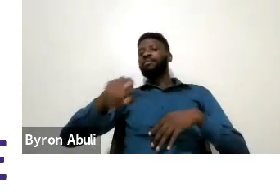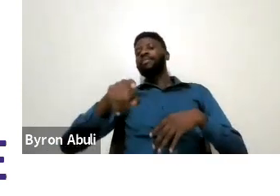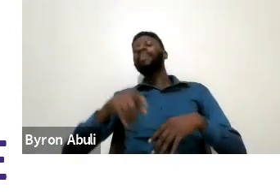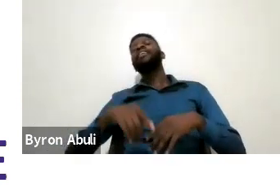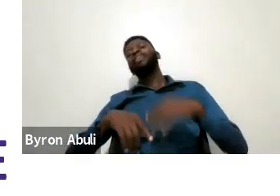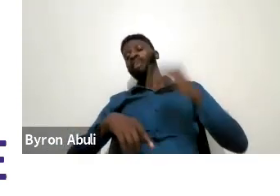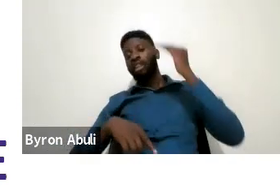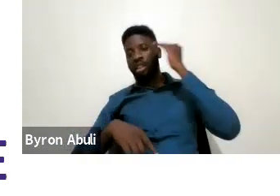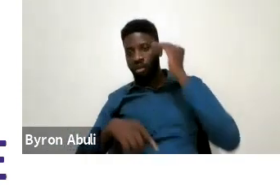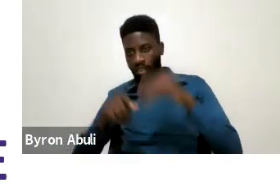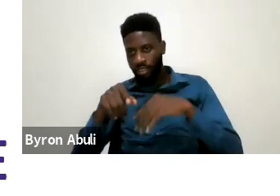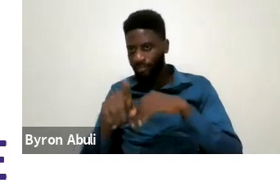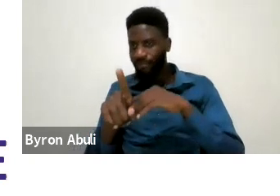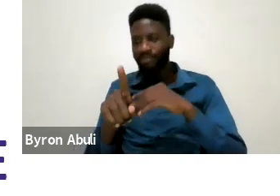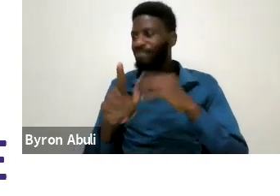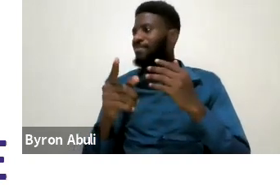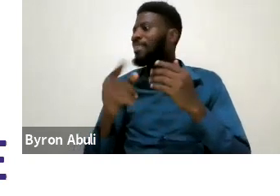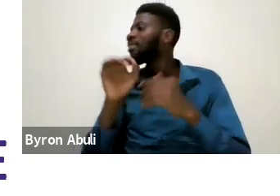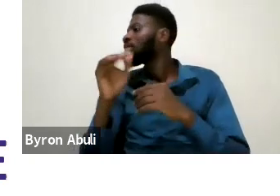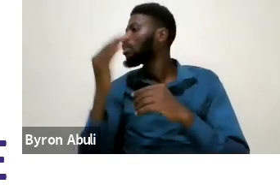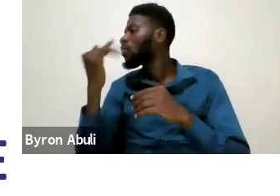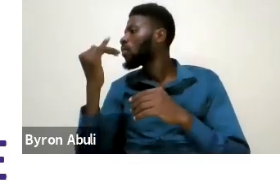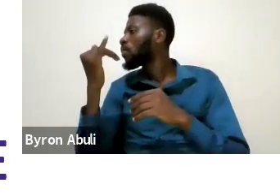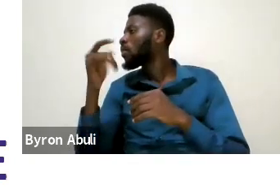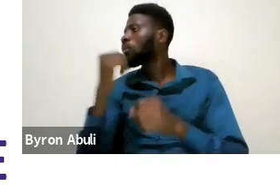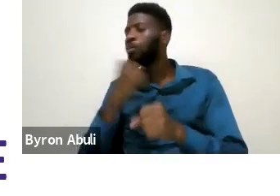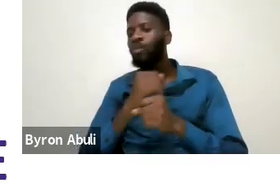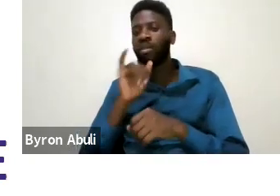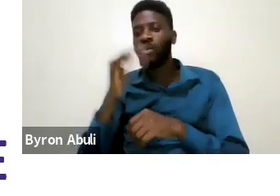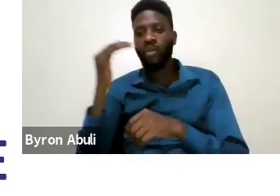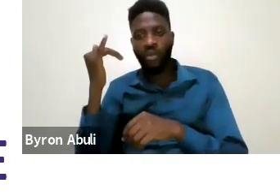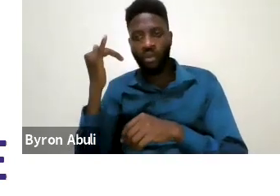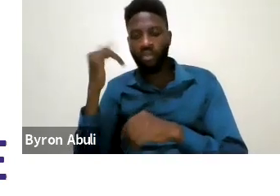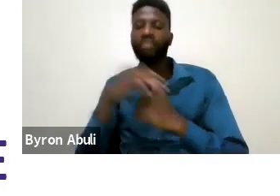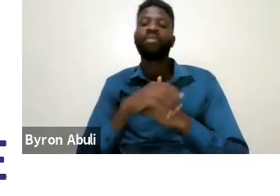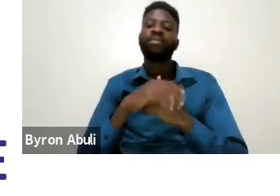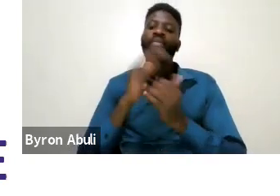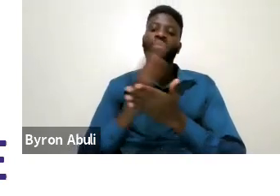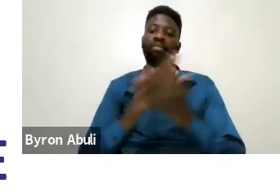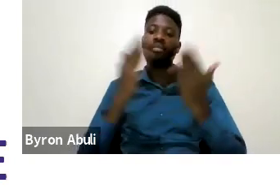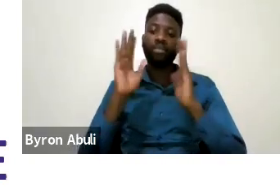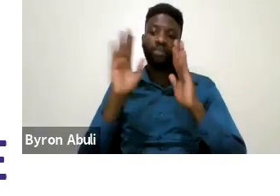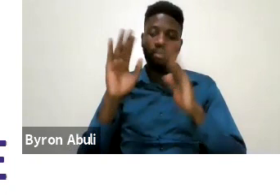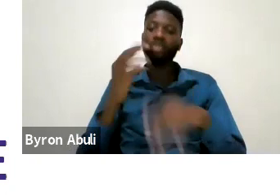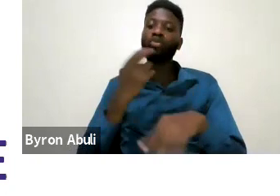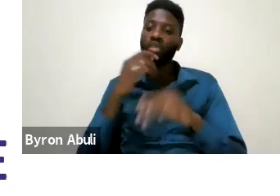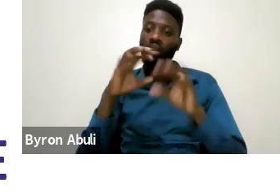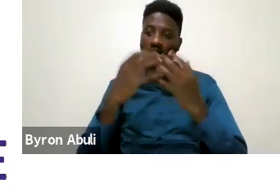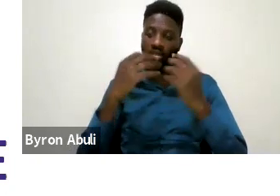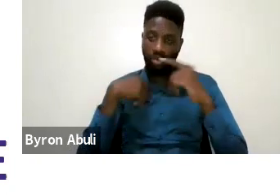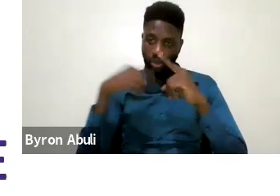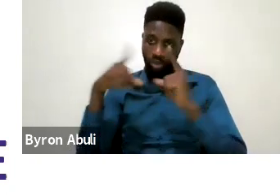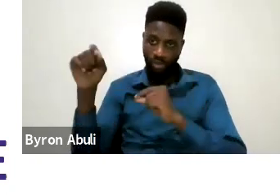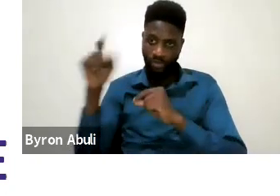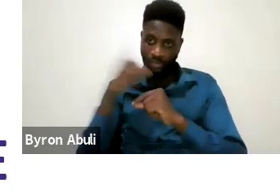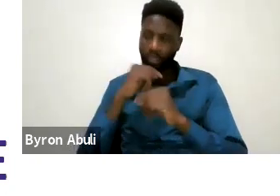or why is this person doing this? And there's something important I talked about the Tuesday class, is